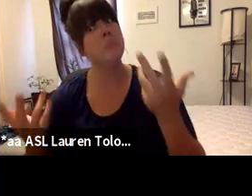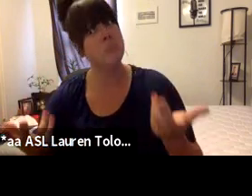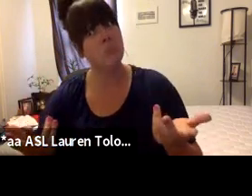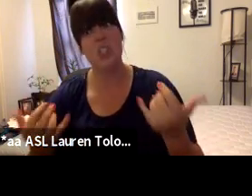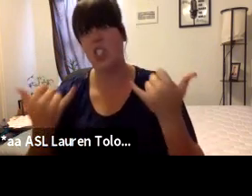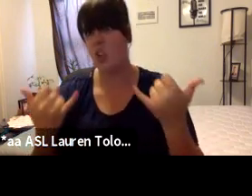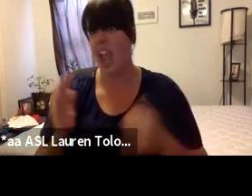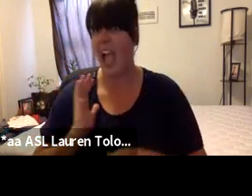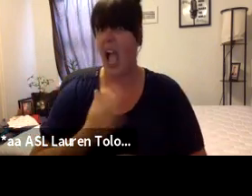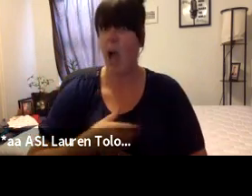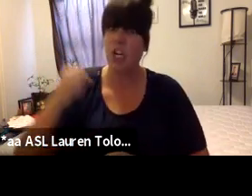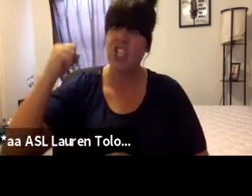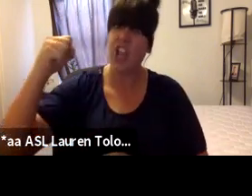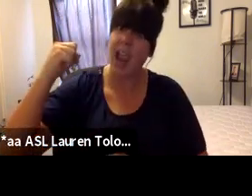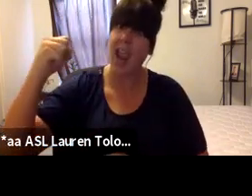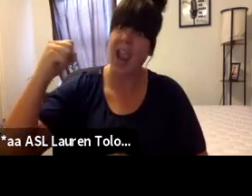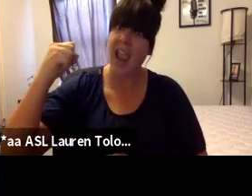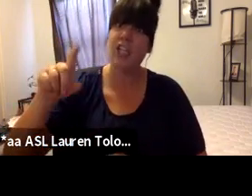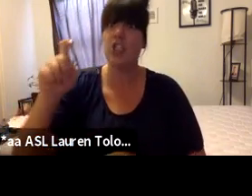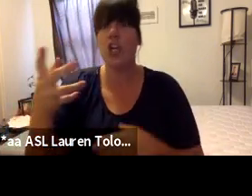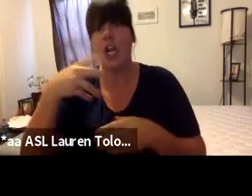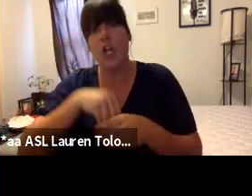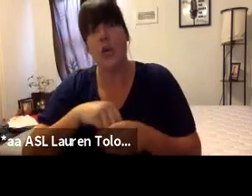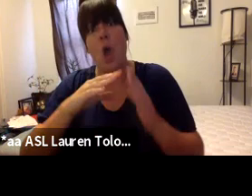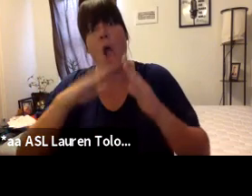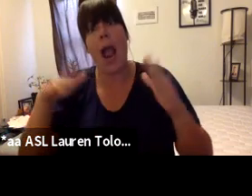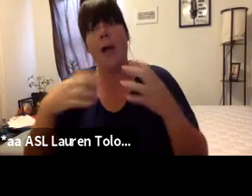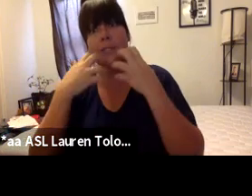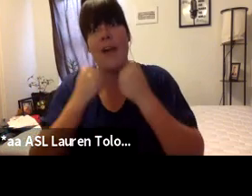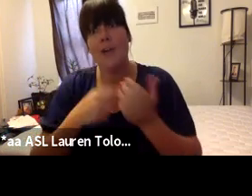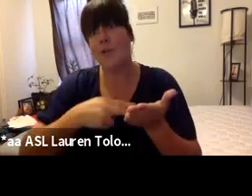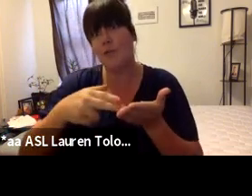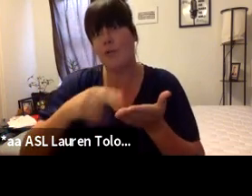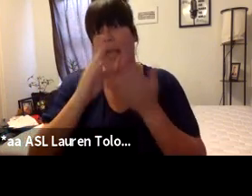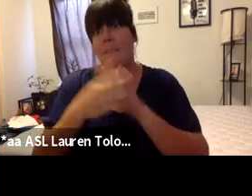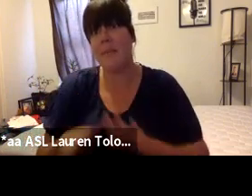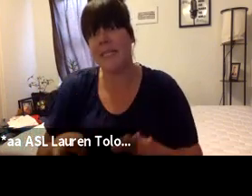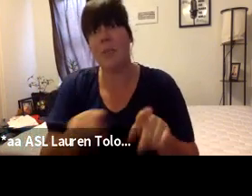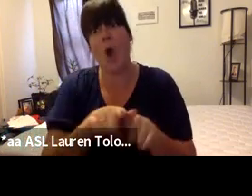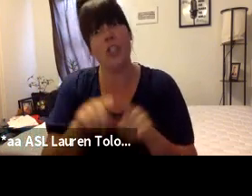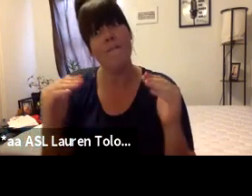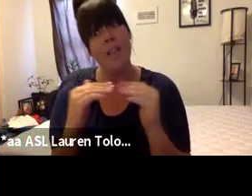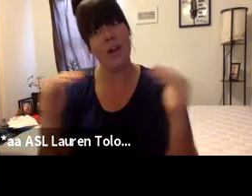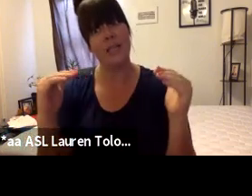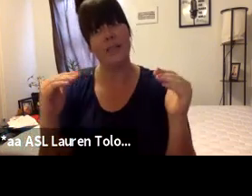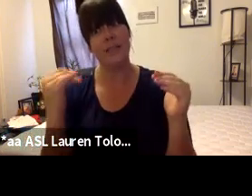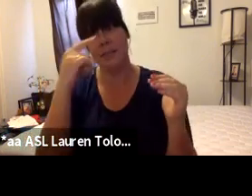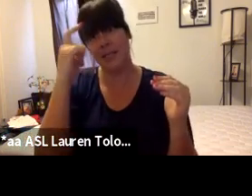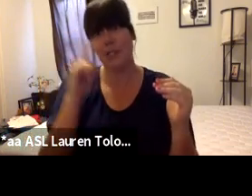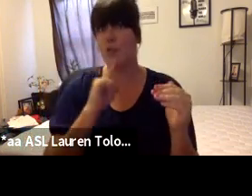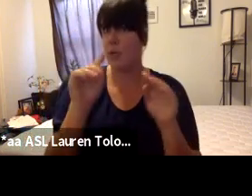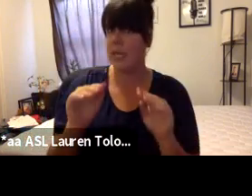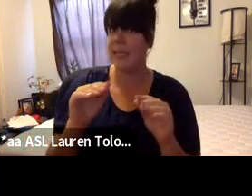include our house values of truth and peace, and also fairness, because it was really important to the wizards and their house